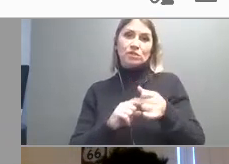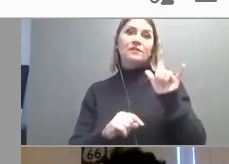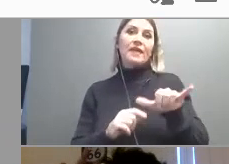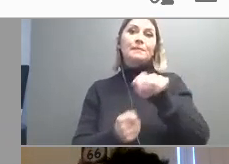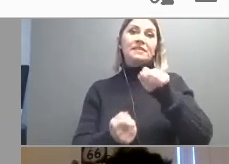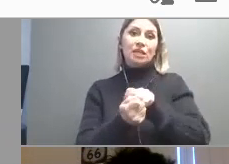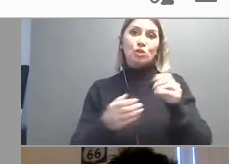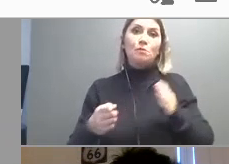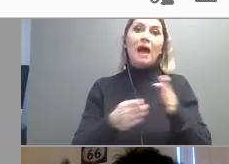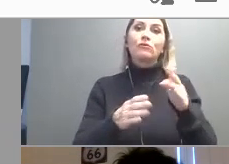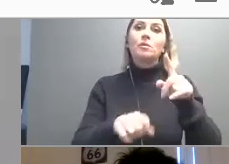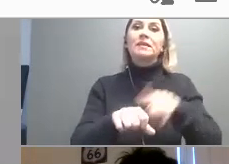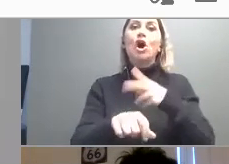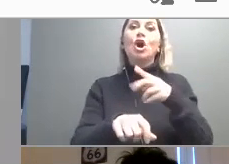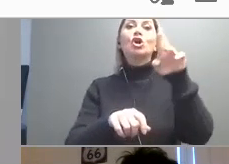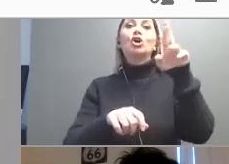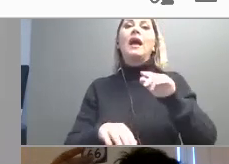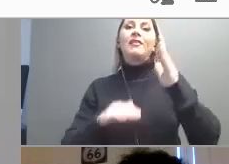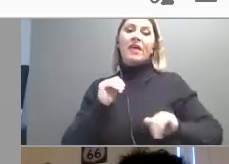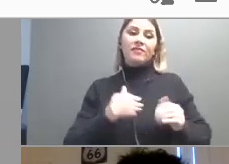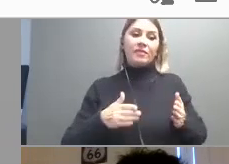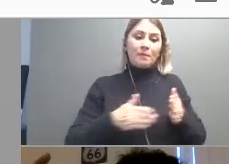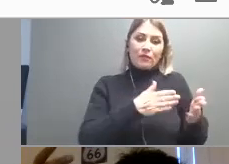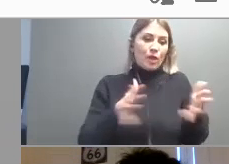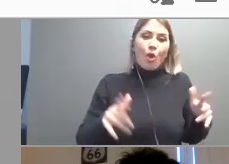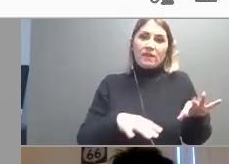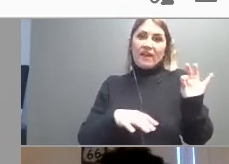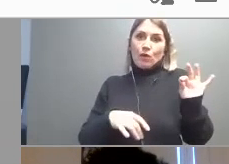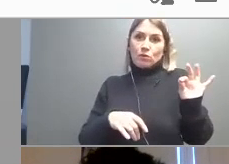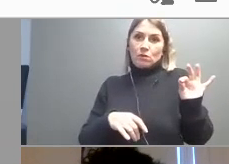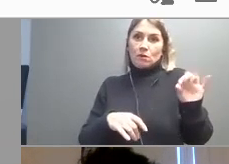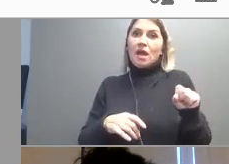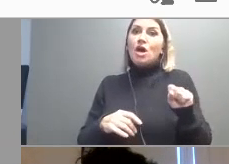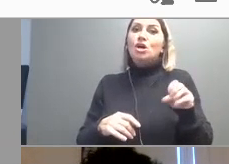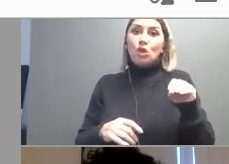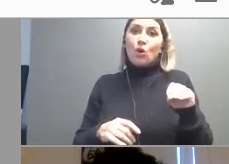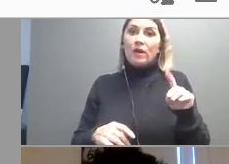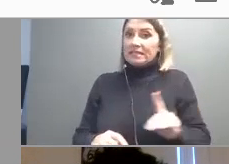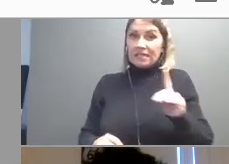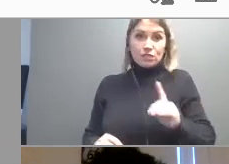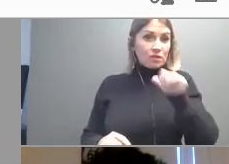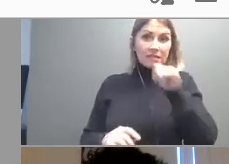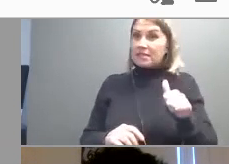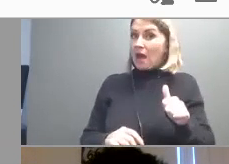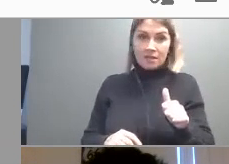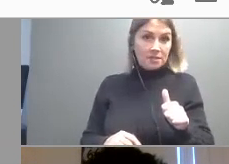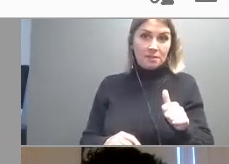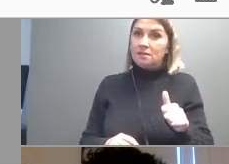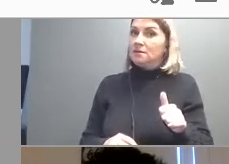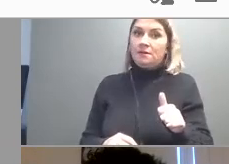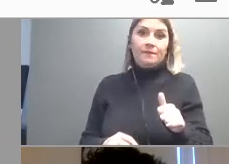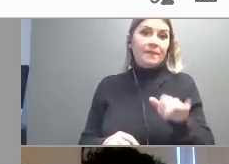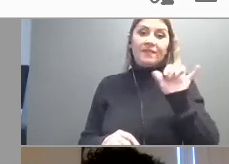particular path would be longer than the path we have already found. And since Dijkstra does not take into account